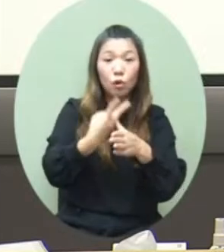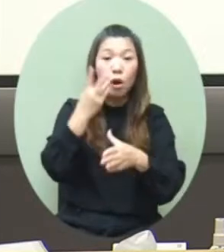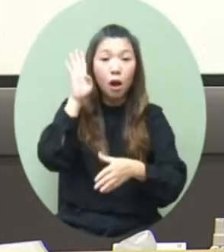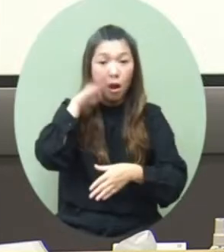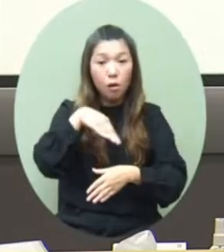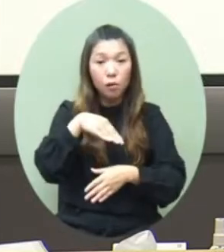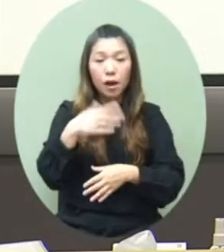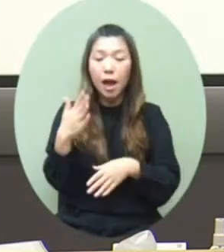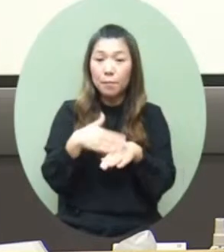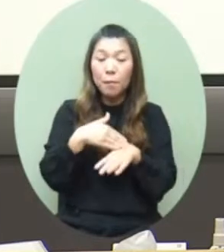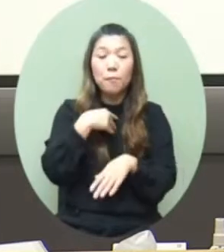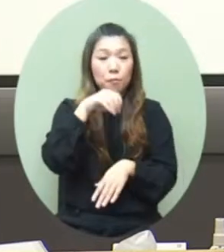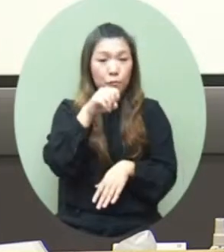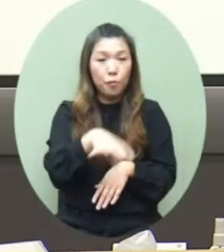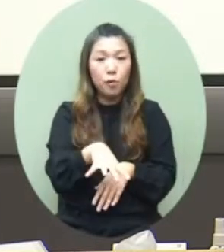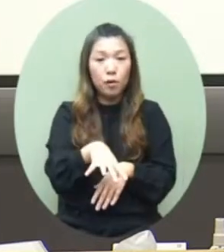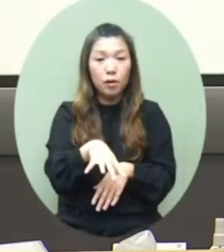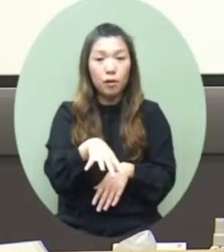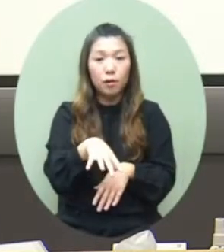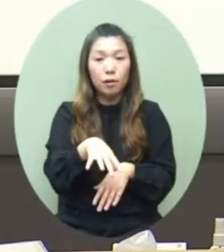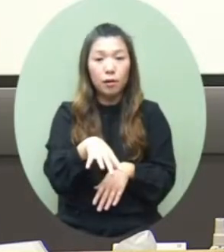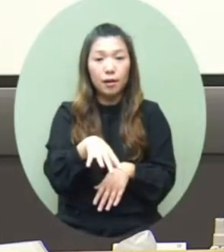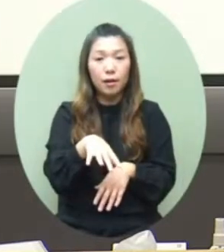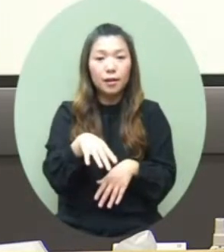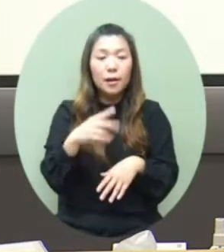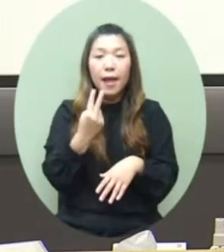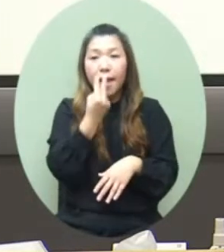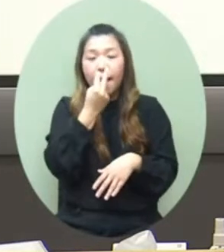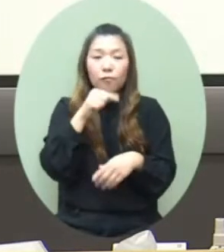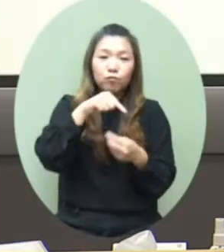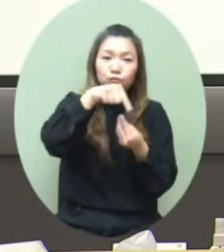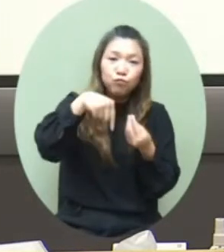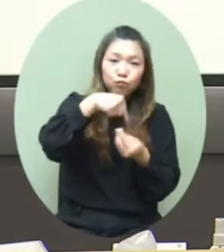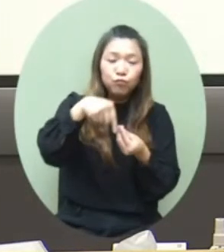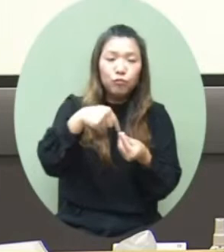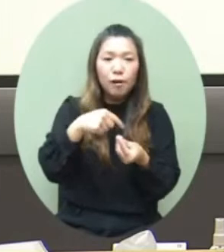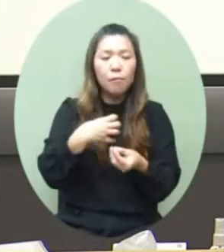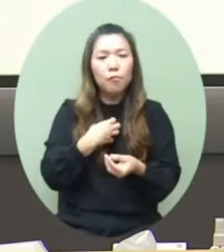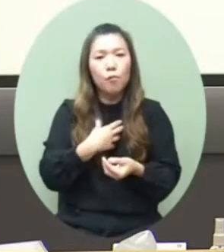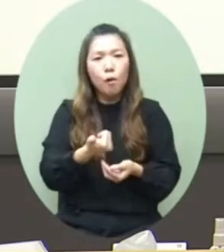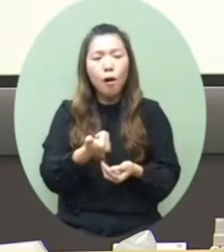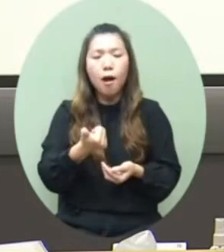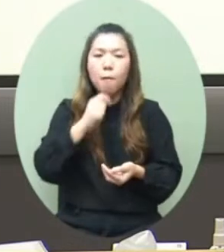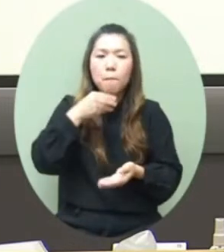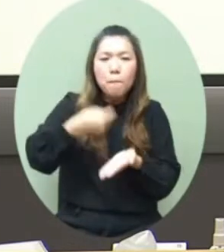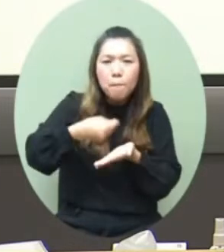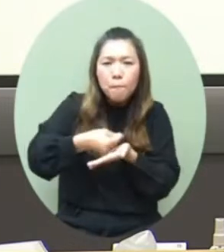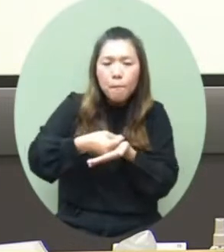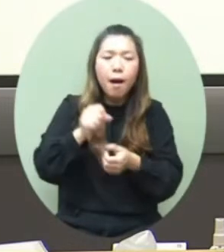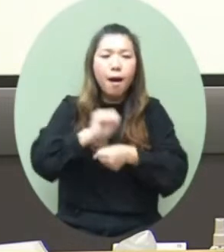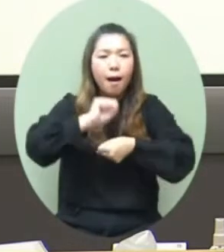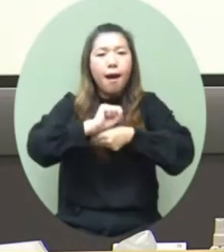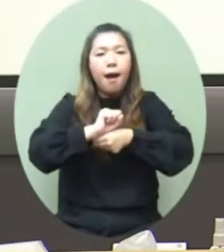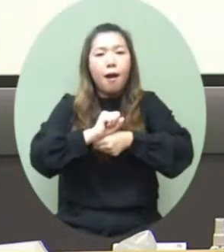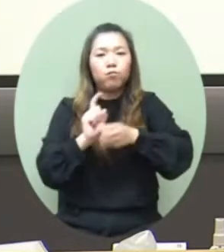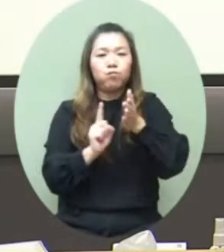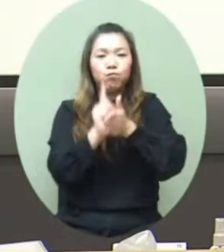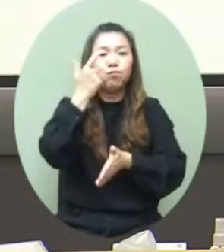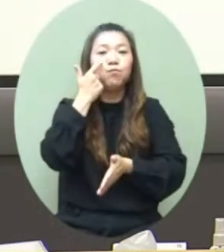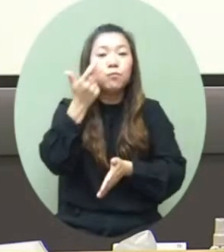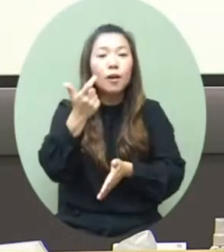volume continued to decrease rather substantially. However, as I mentioned just now, as the sentiment